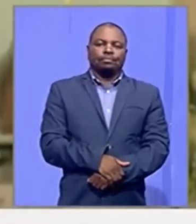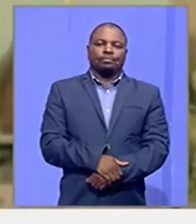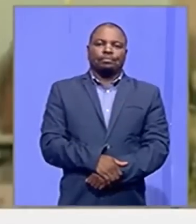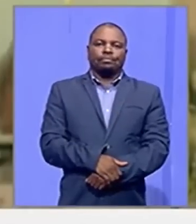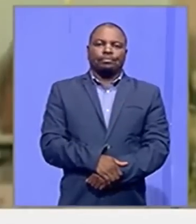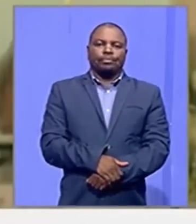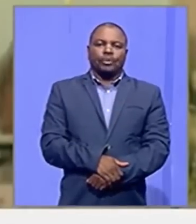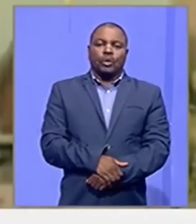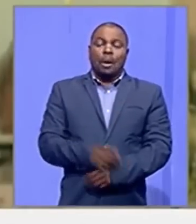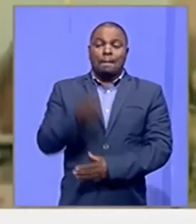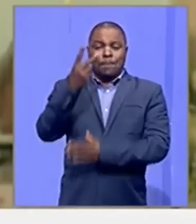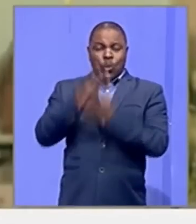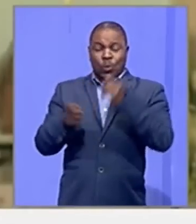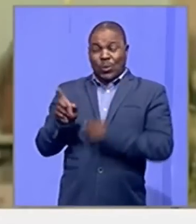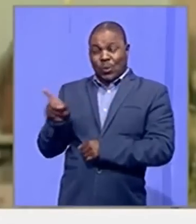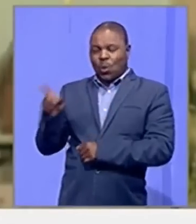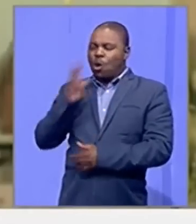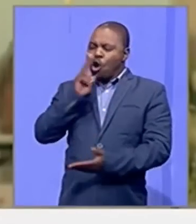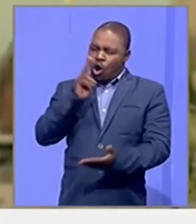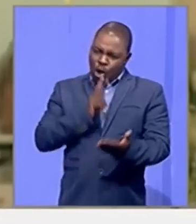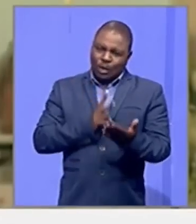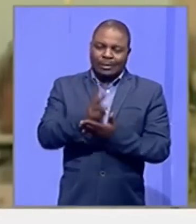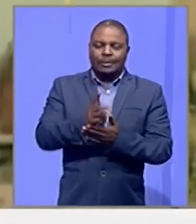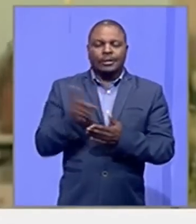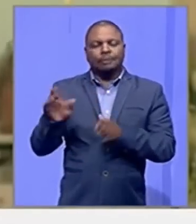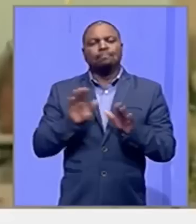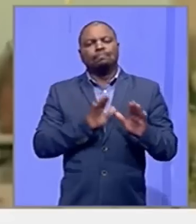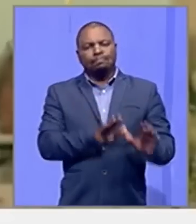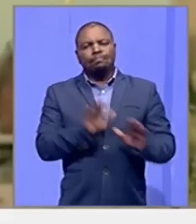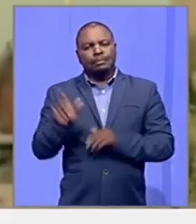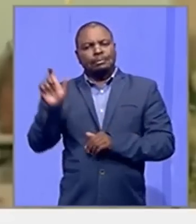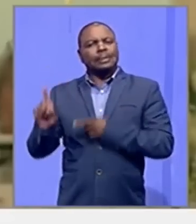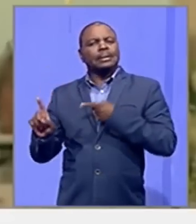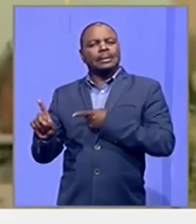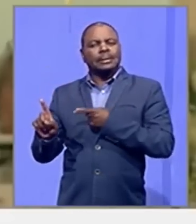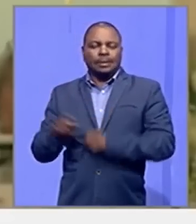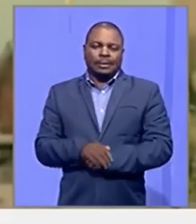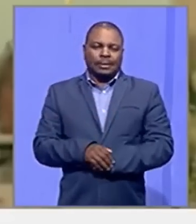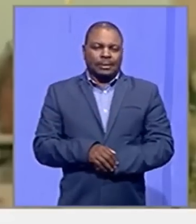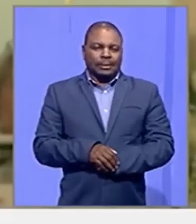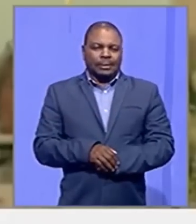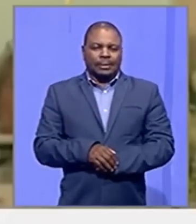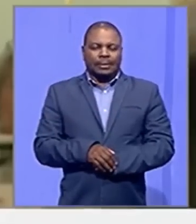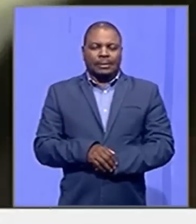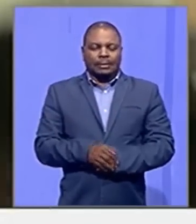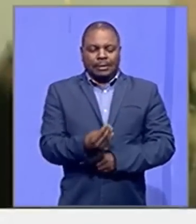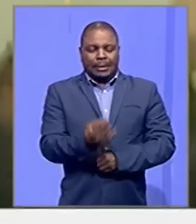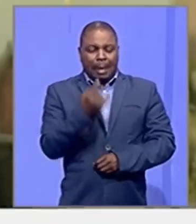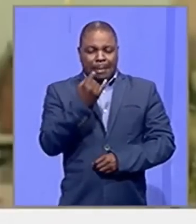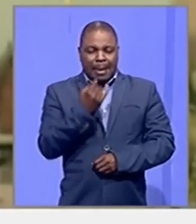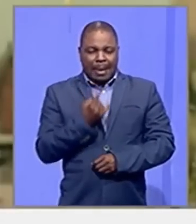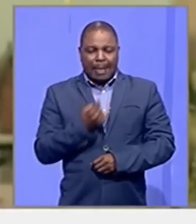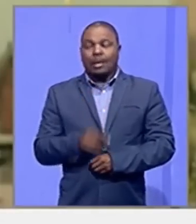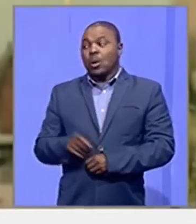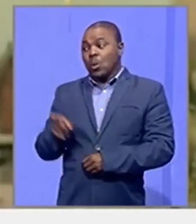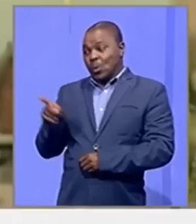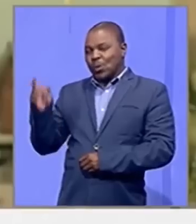She was both an honest and a humble person who knew what she had